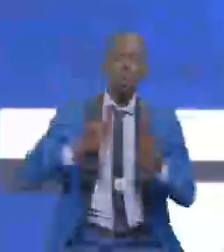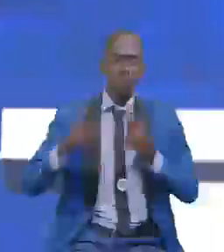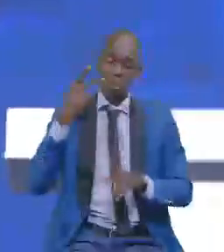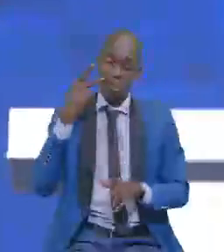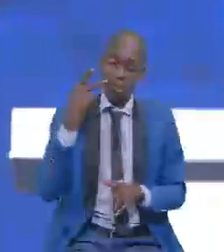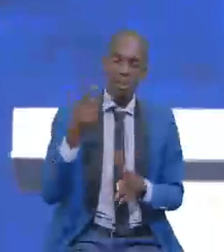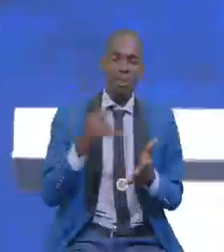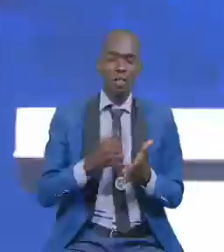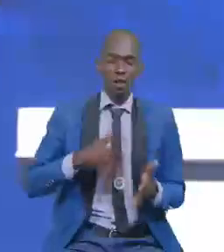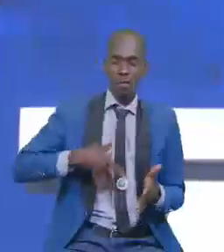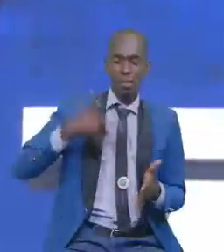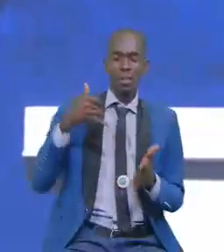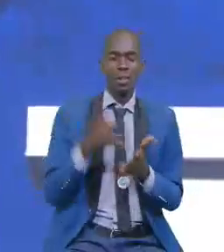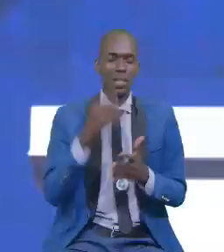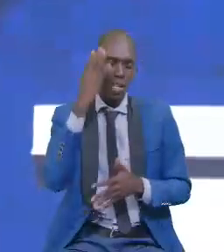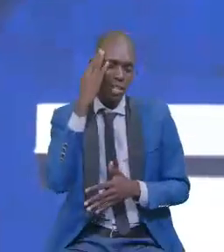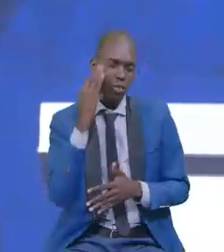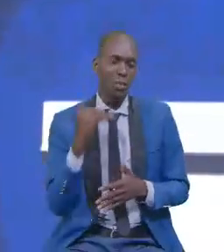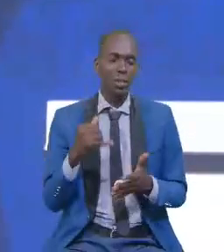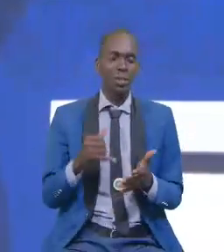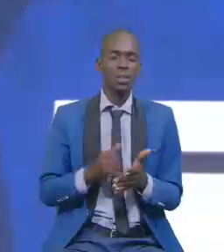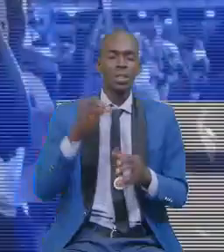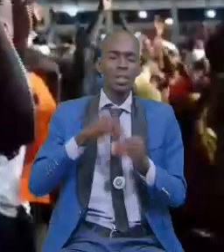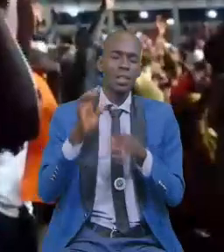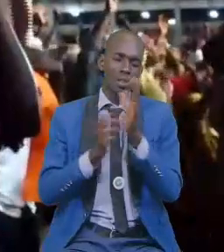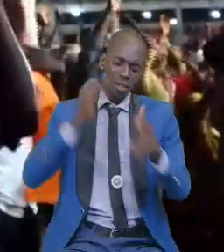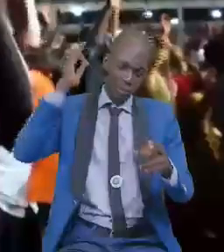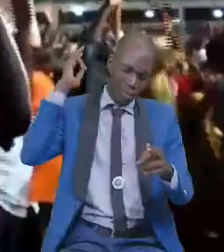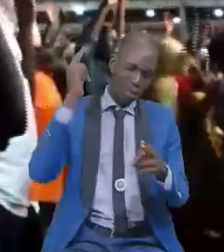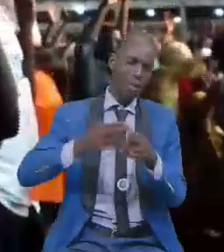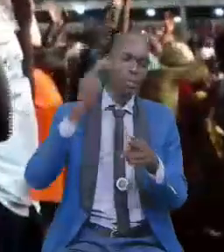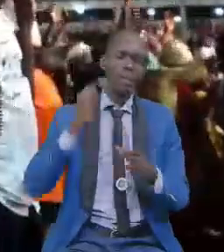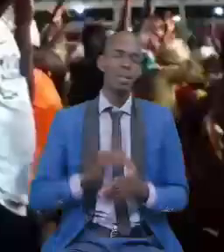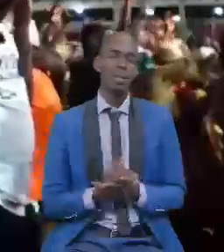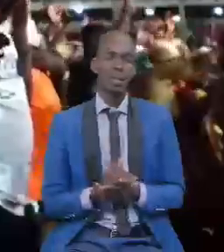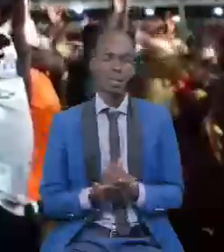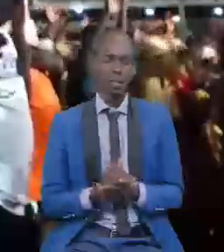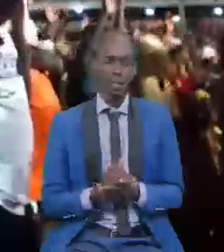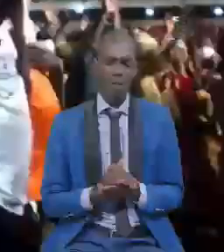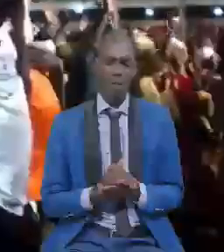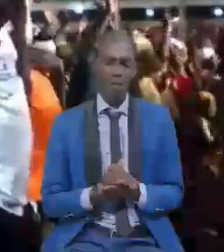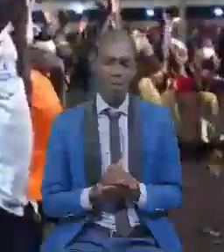feel it and experience it in Jesus' name.